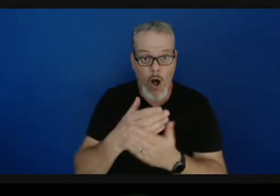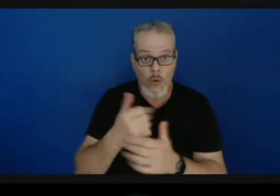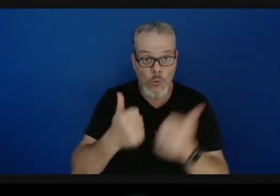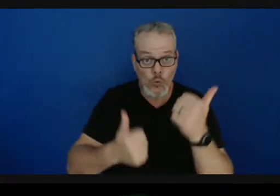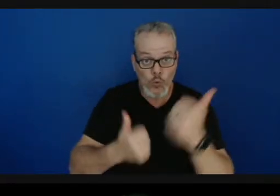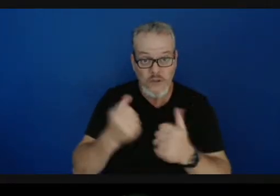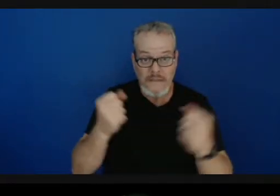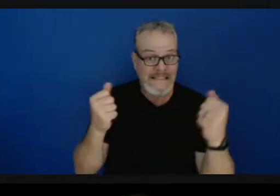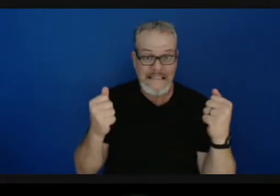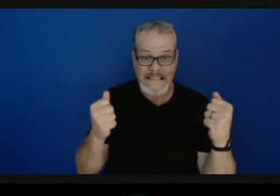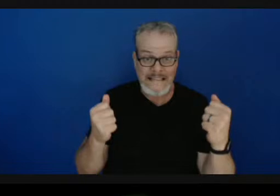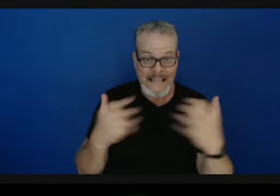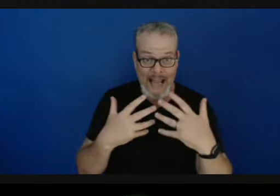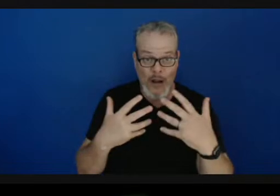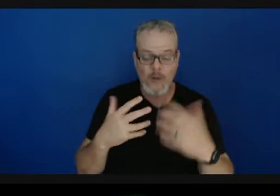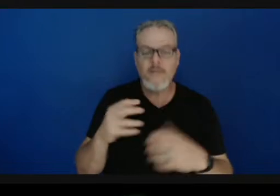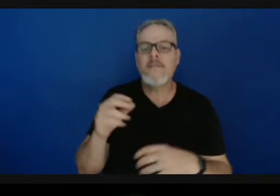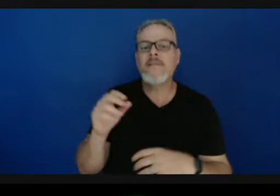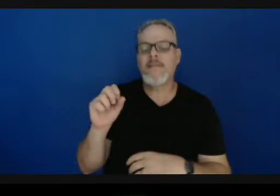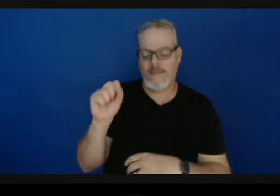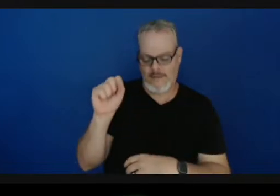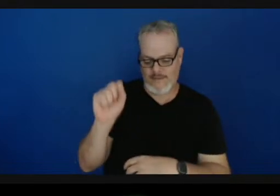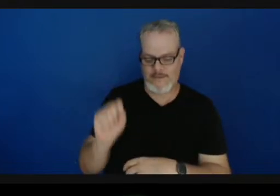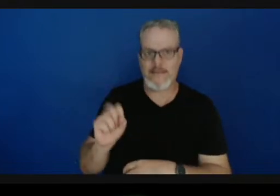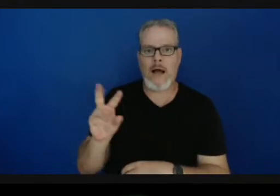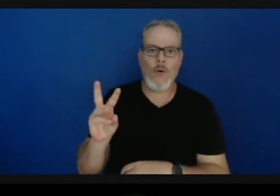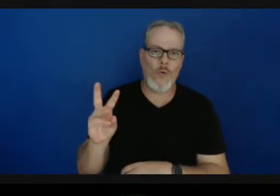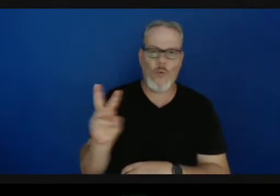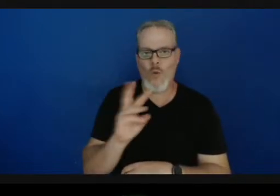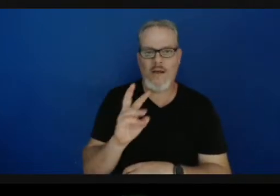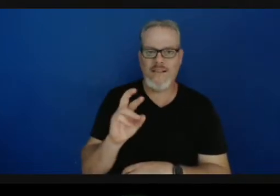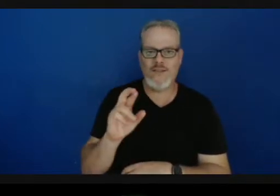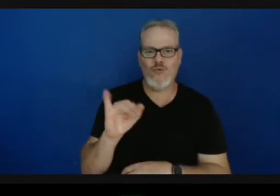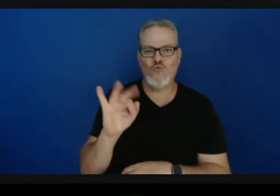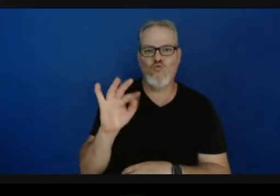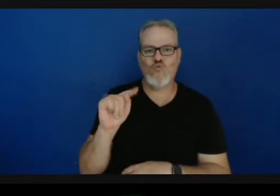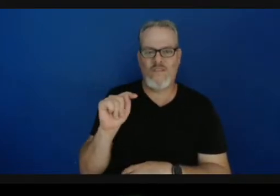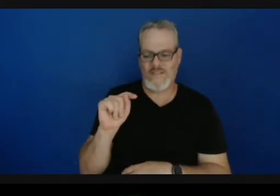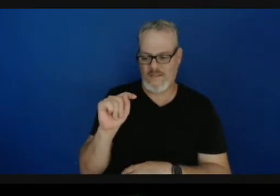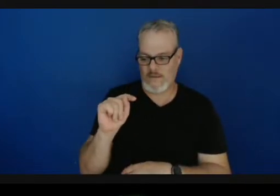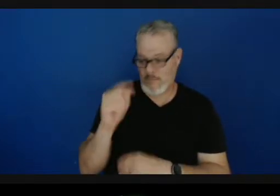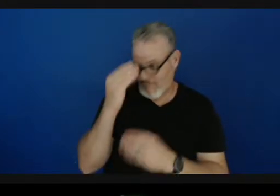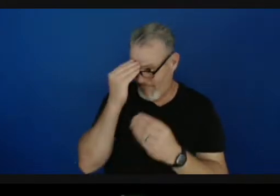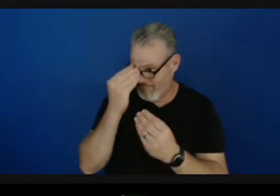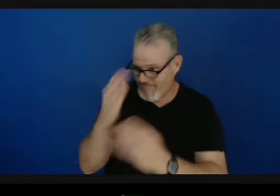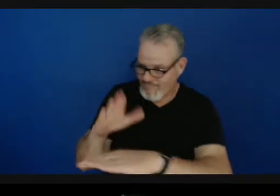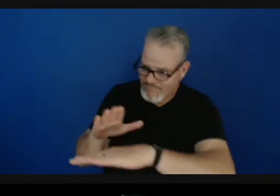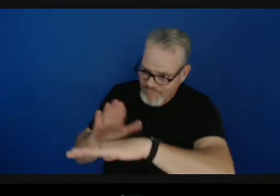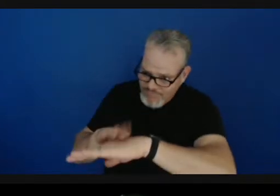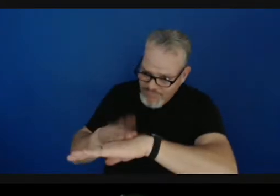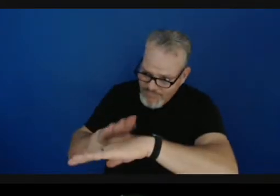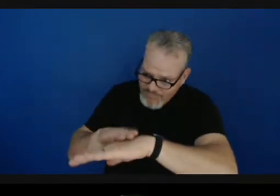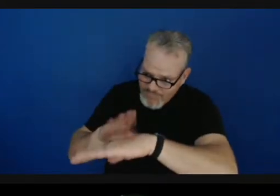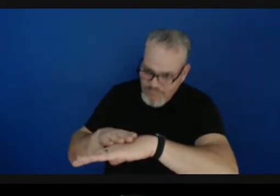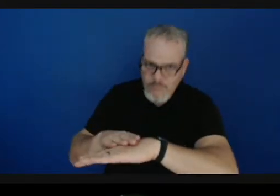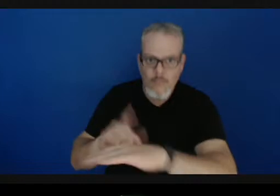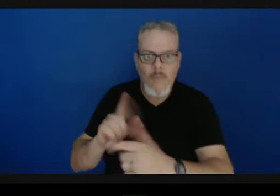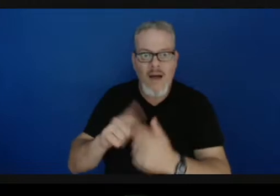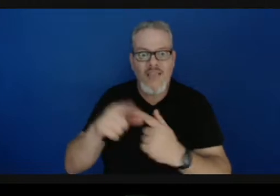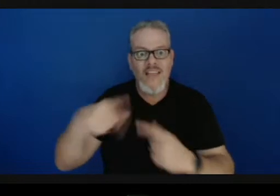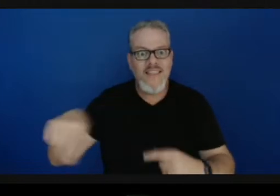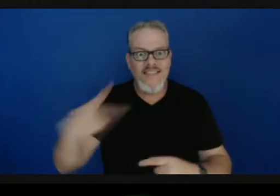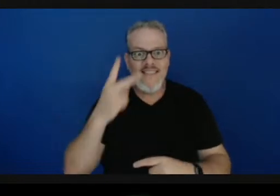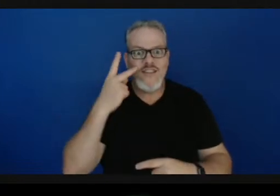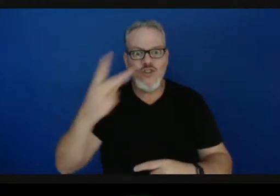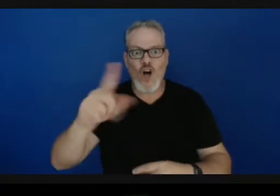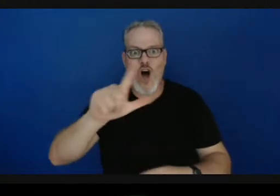that we've been talking about. We've been prepping people in the southwest rift for that potential. And then they saw lava at the